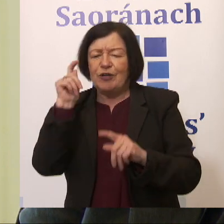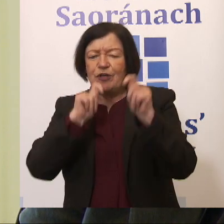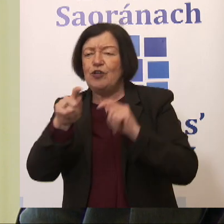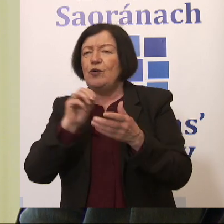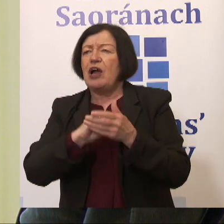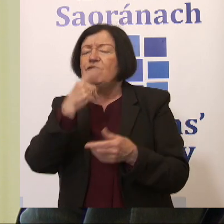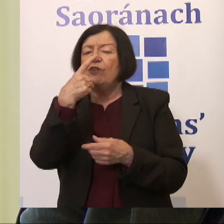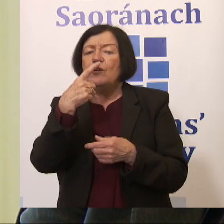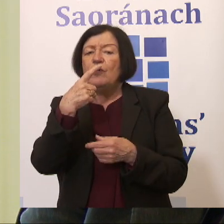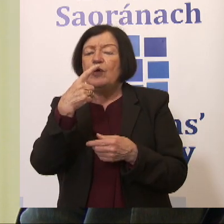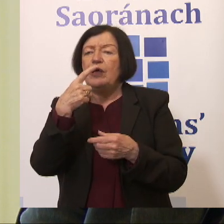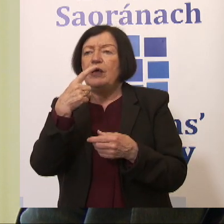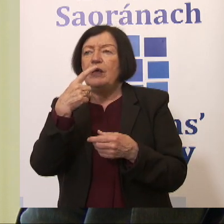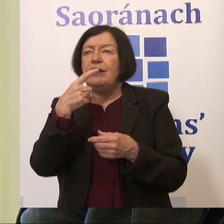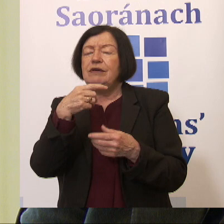have 180